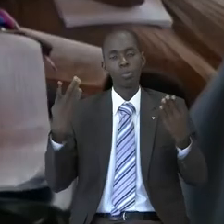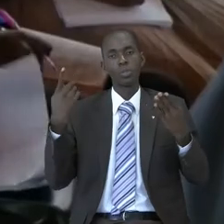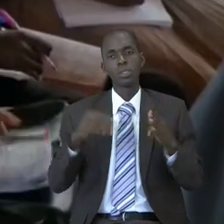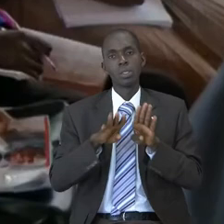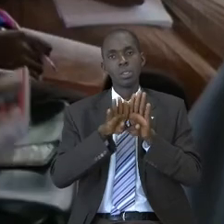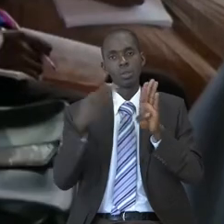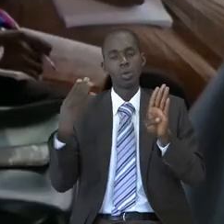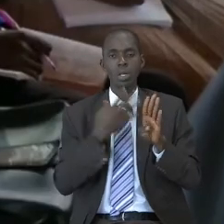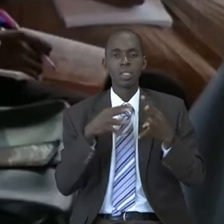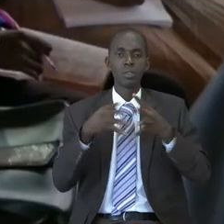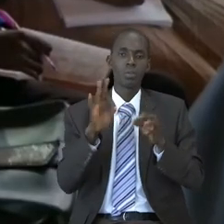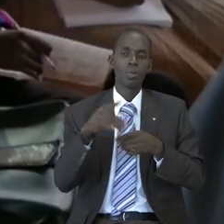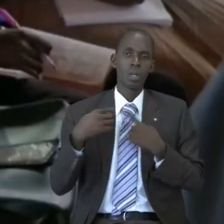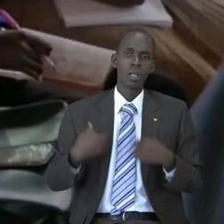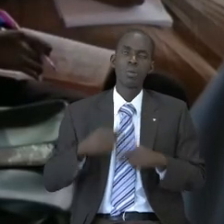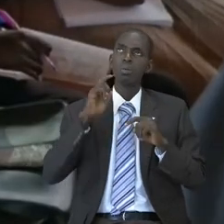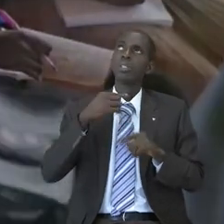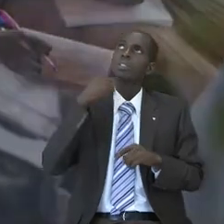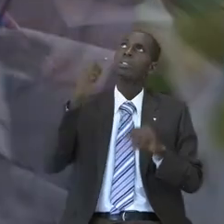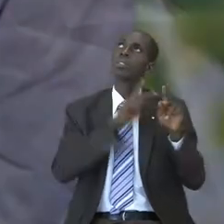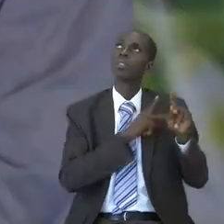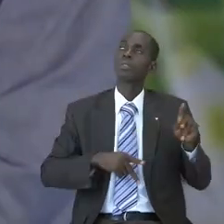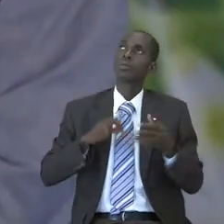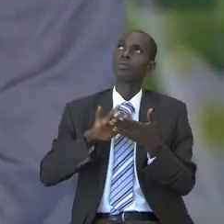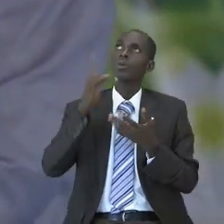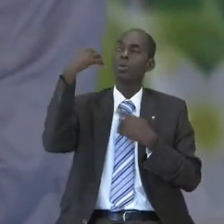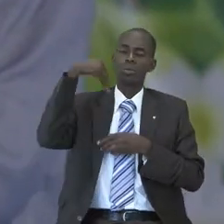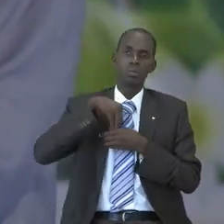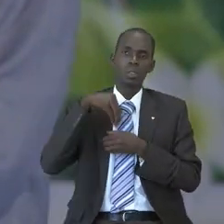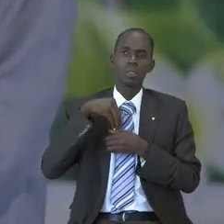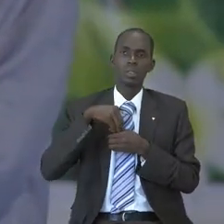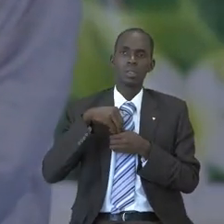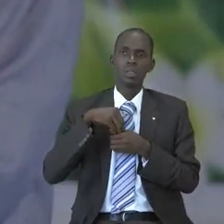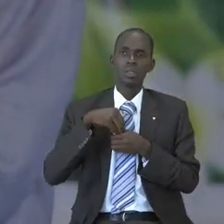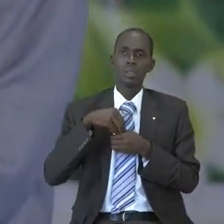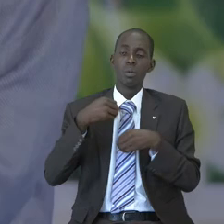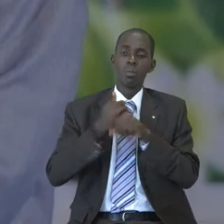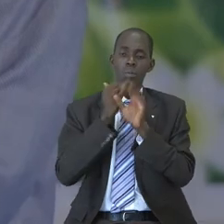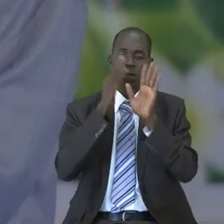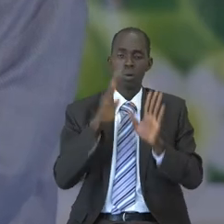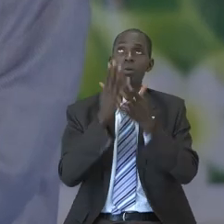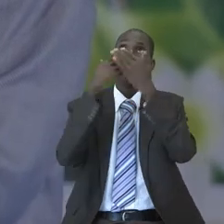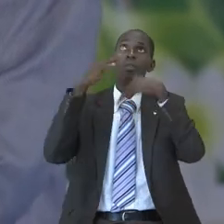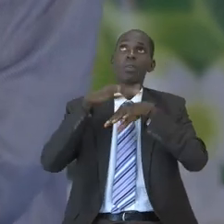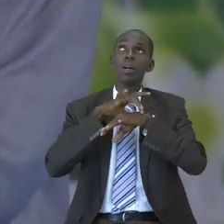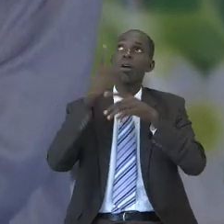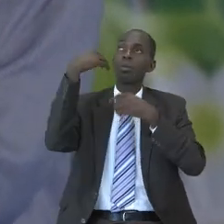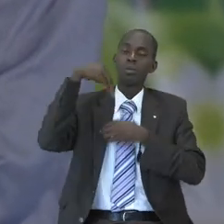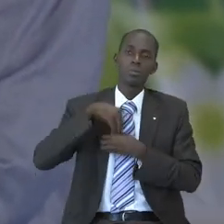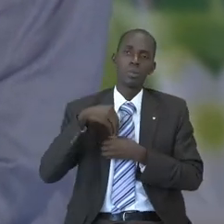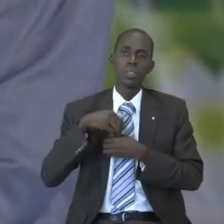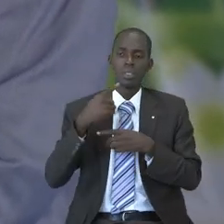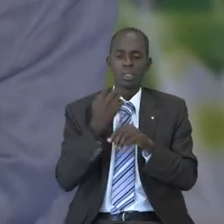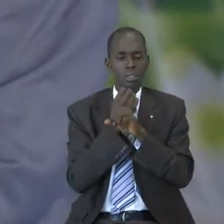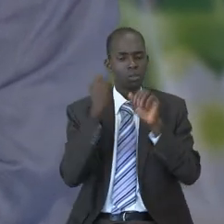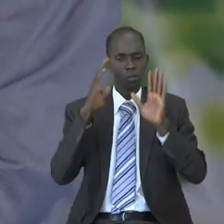you must tell him, King of glory, come in. Maker of heaven and earth, come in. The Savior